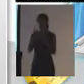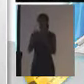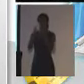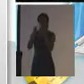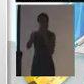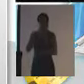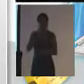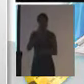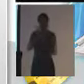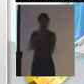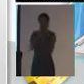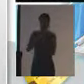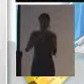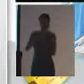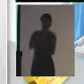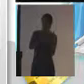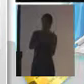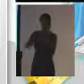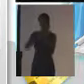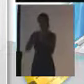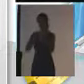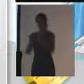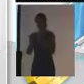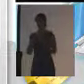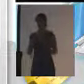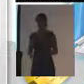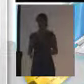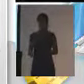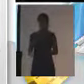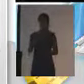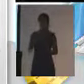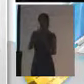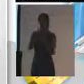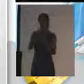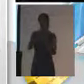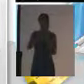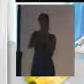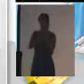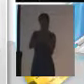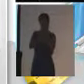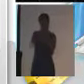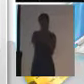Even though, of course, this intelligence part, so this PC could be on in the robot if needed.